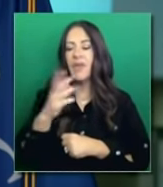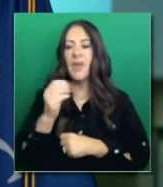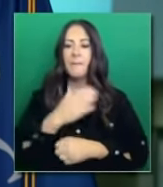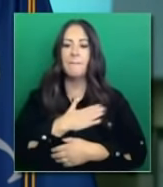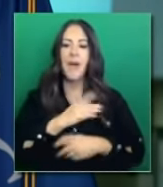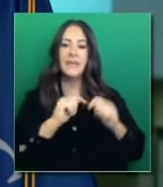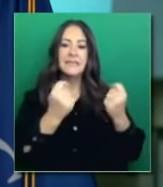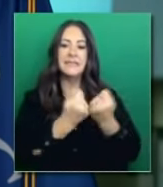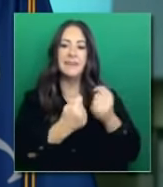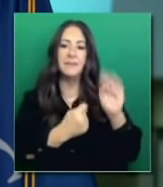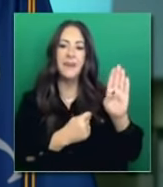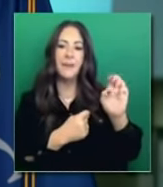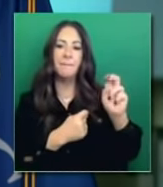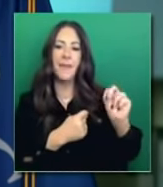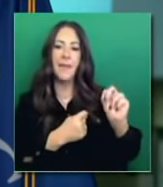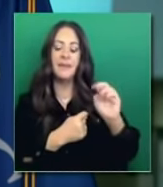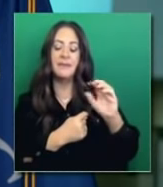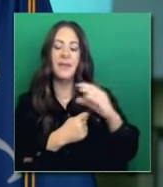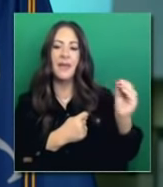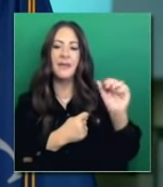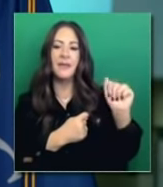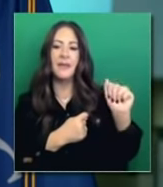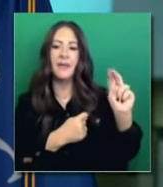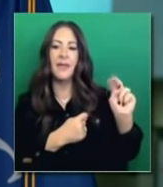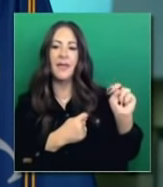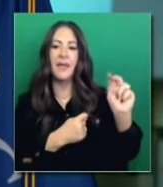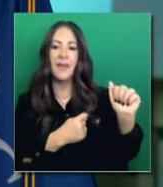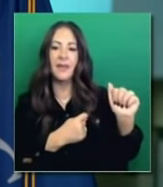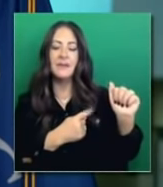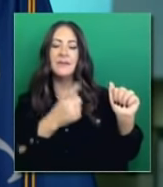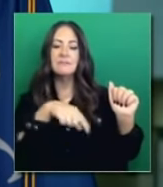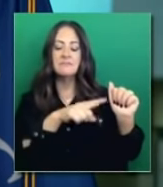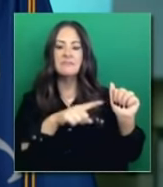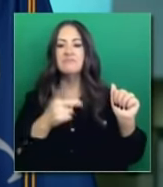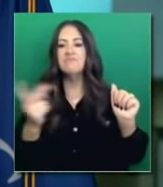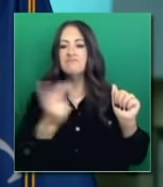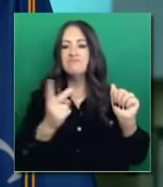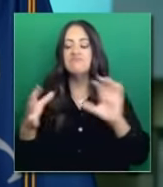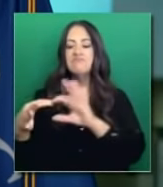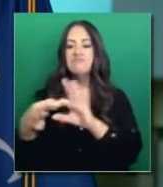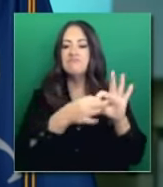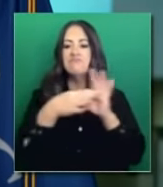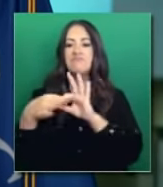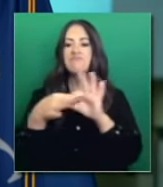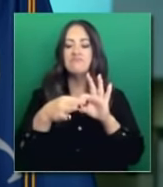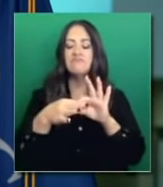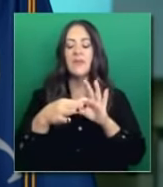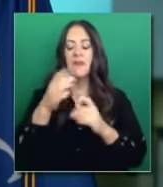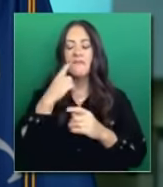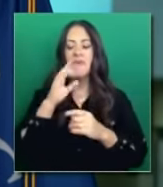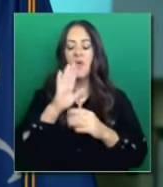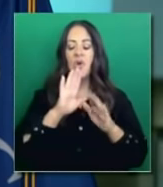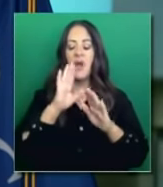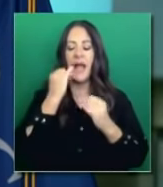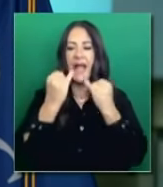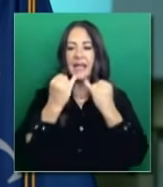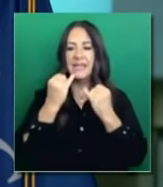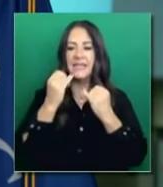Anna and others, on this strategy. Let me just conclude on this and ask, if I